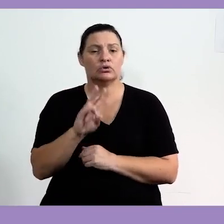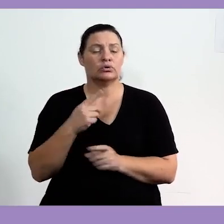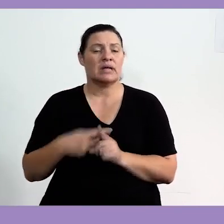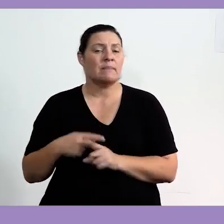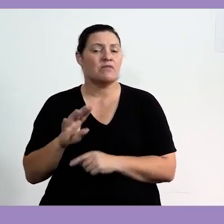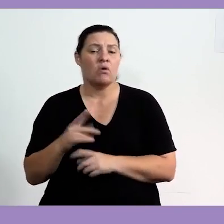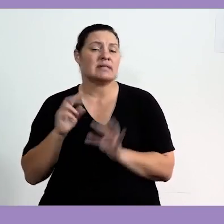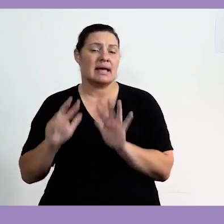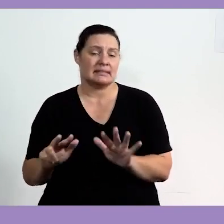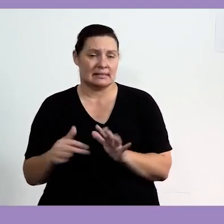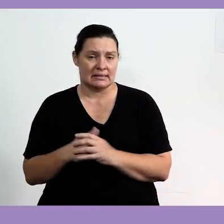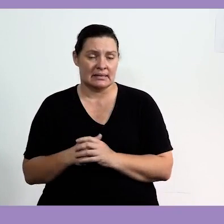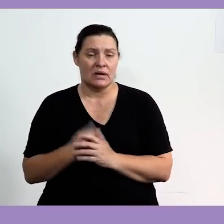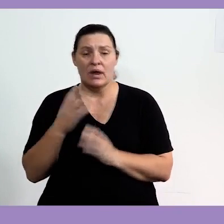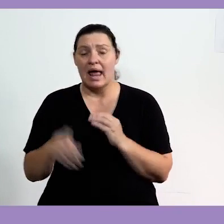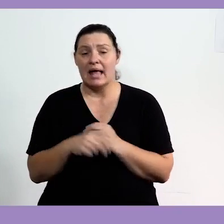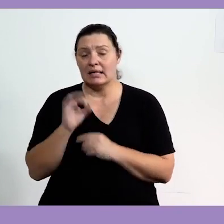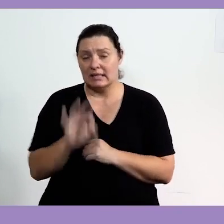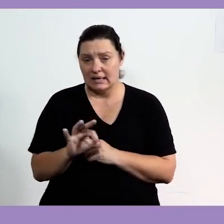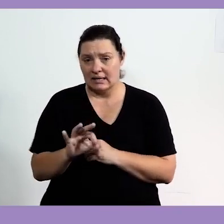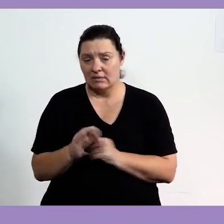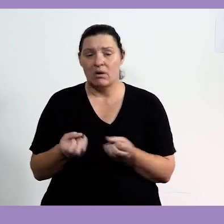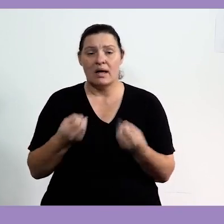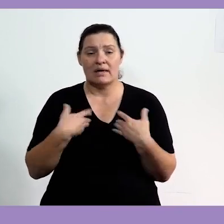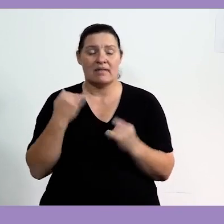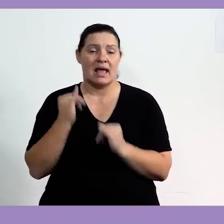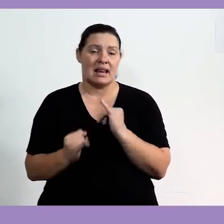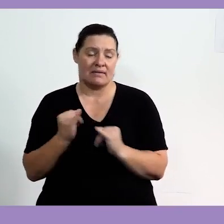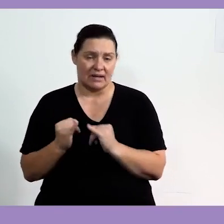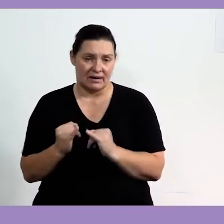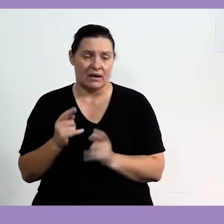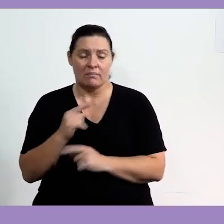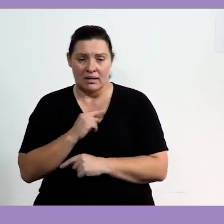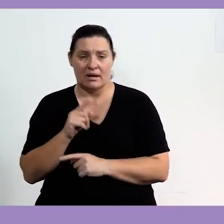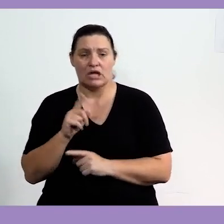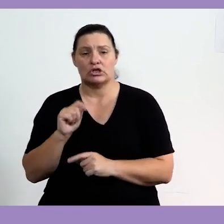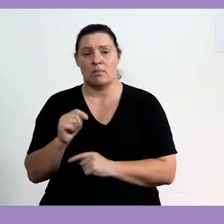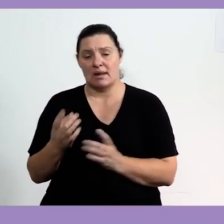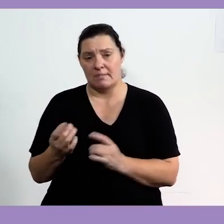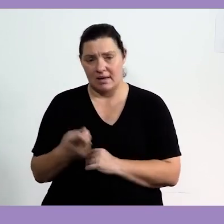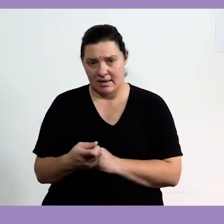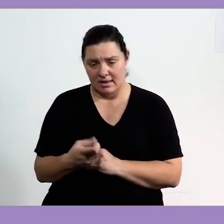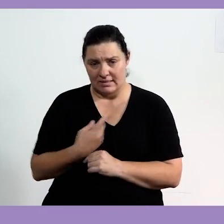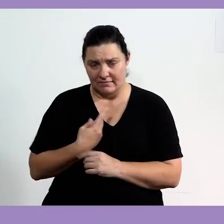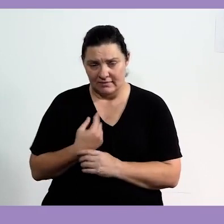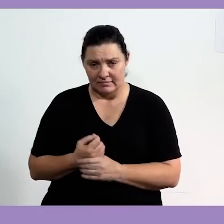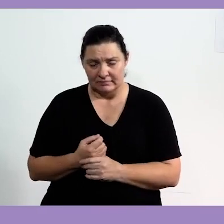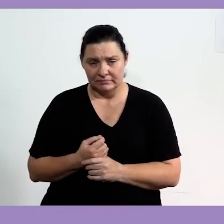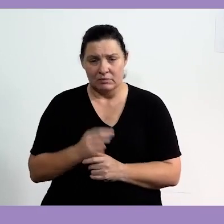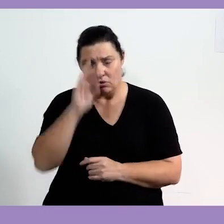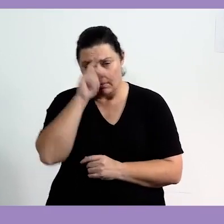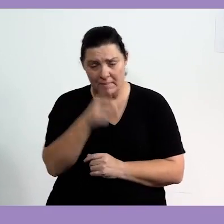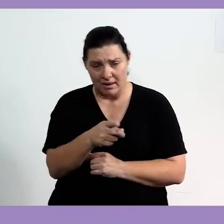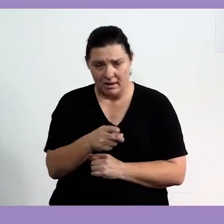And what is 2 times 4? It's 8. And then when we add 3, that gives us 11, which is the term number